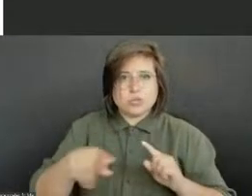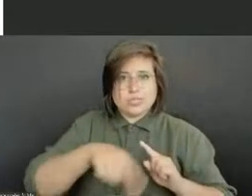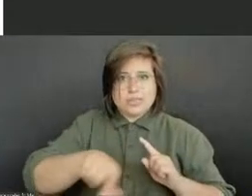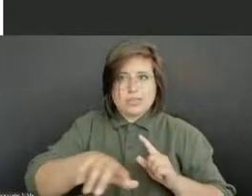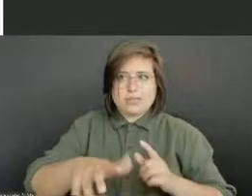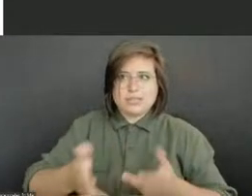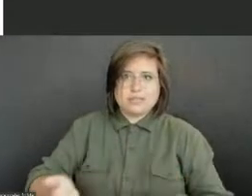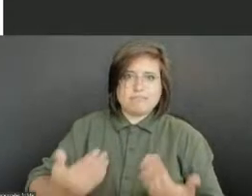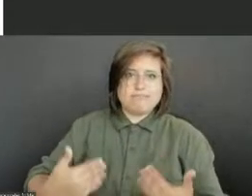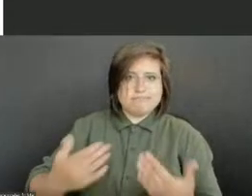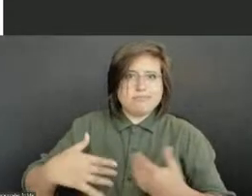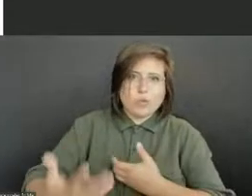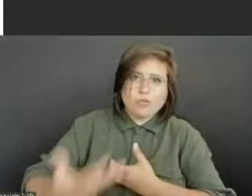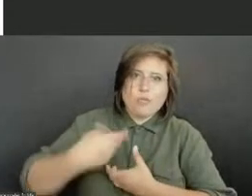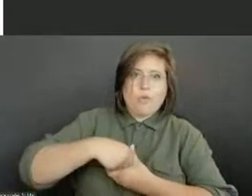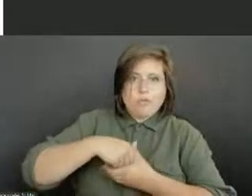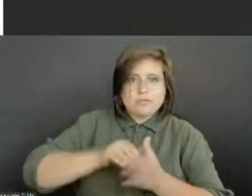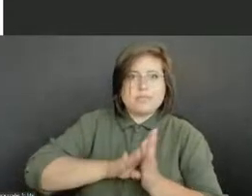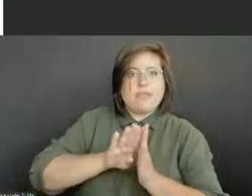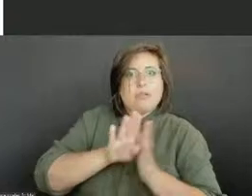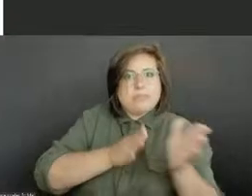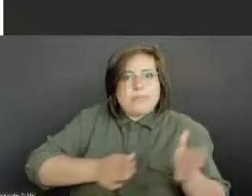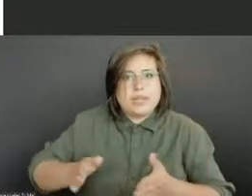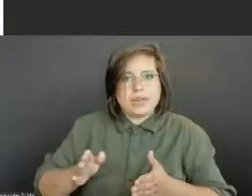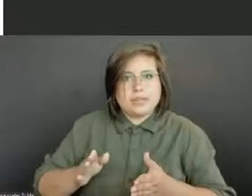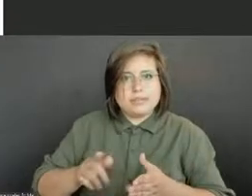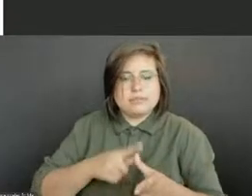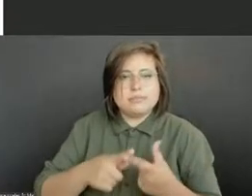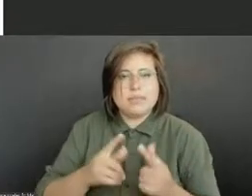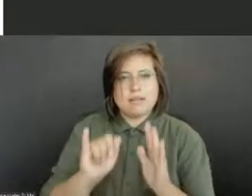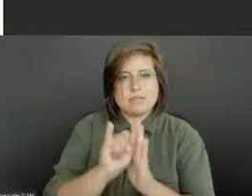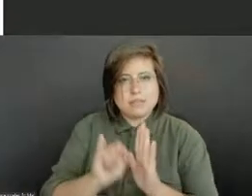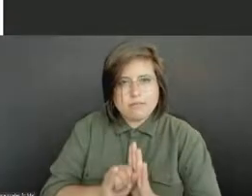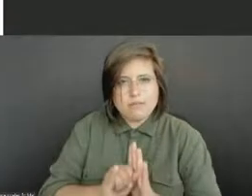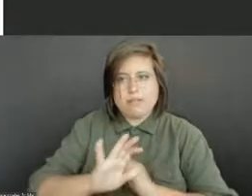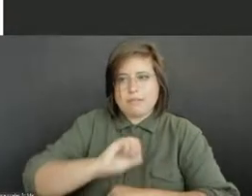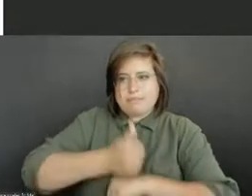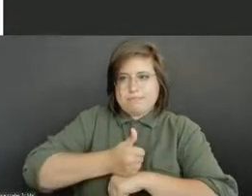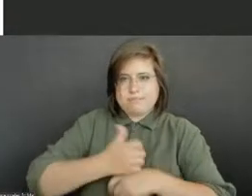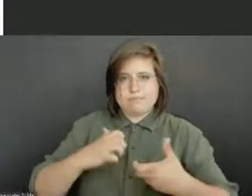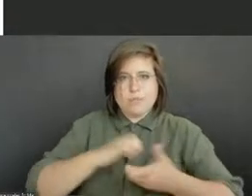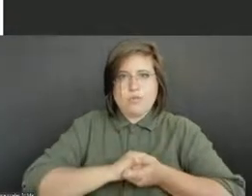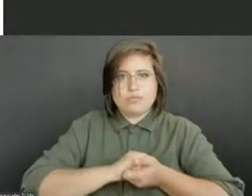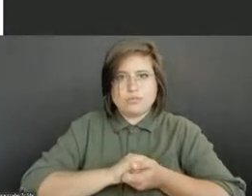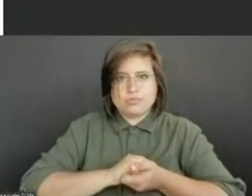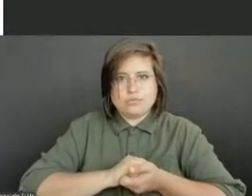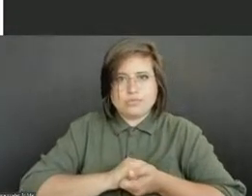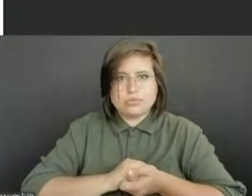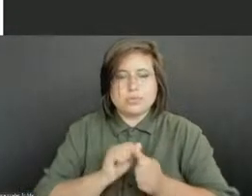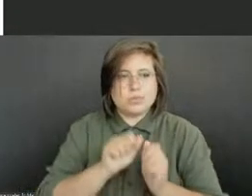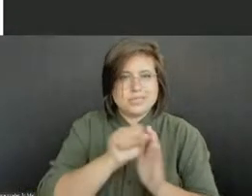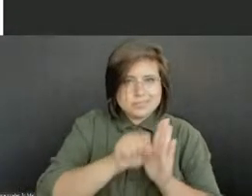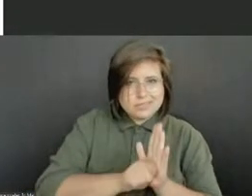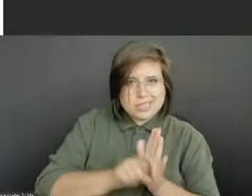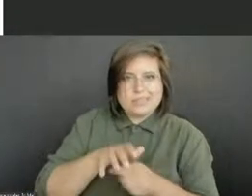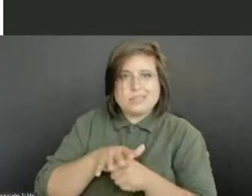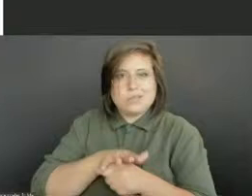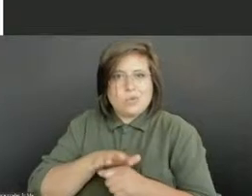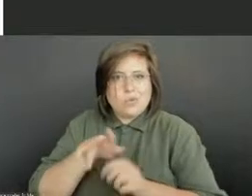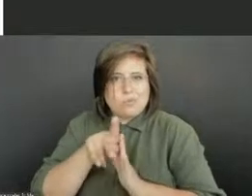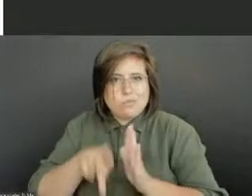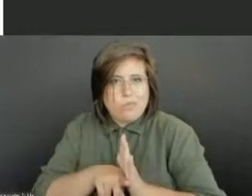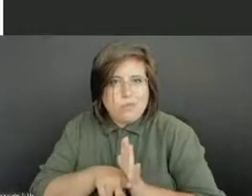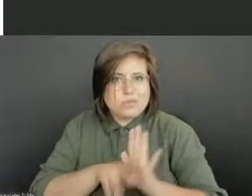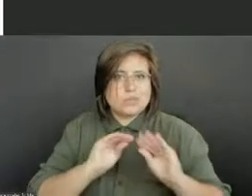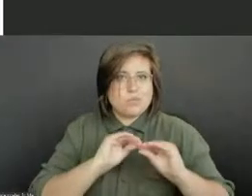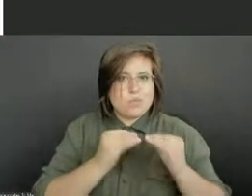the plans, and then identifying and establishing partnerships with state and local policy organizations